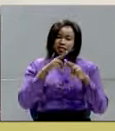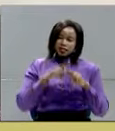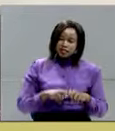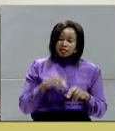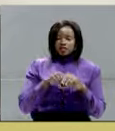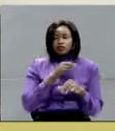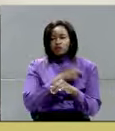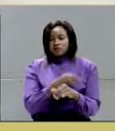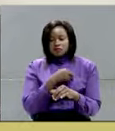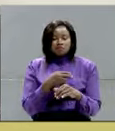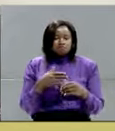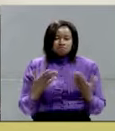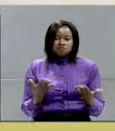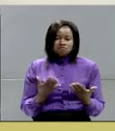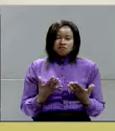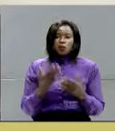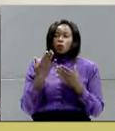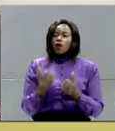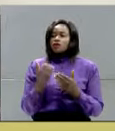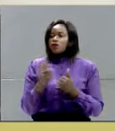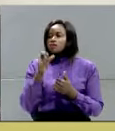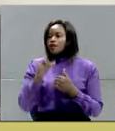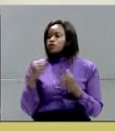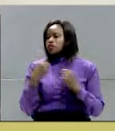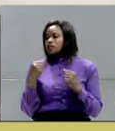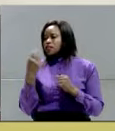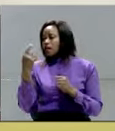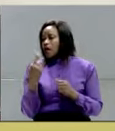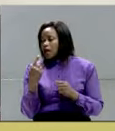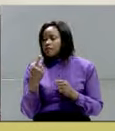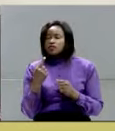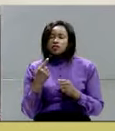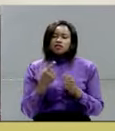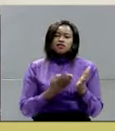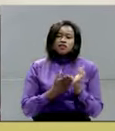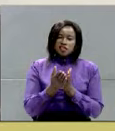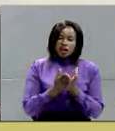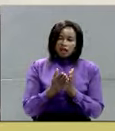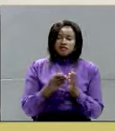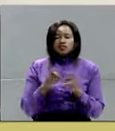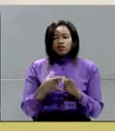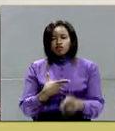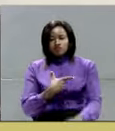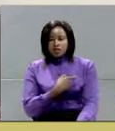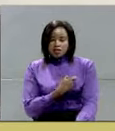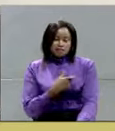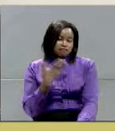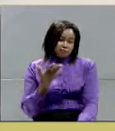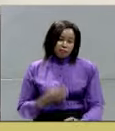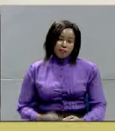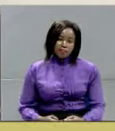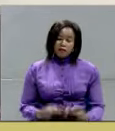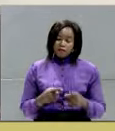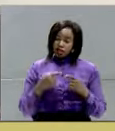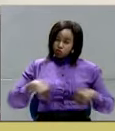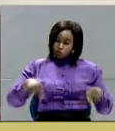center, and to wait for someone who is sick so that they are treated. But we want to reverse